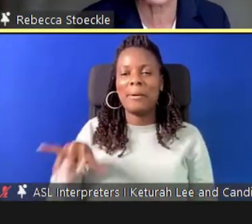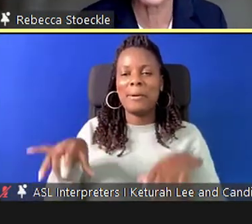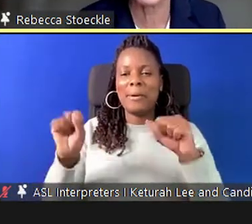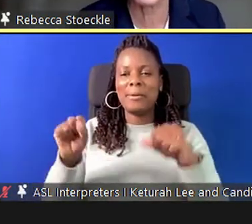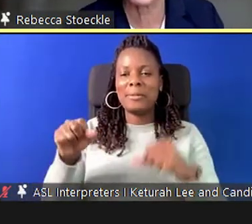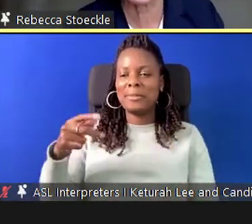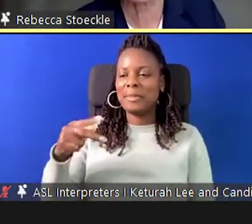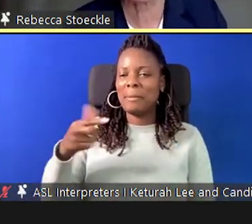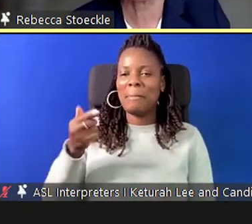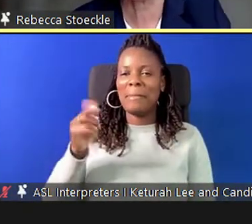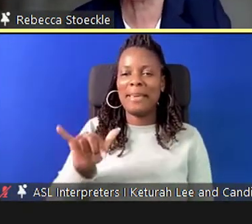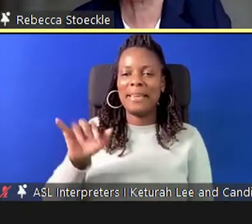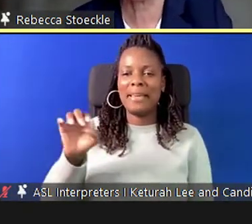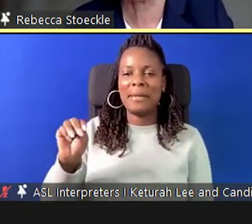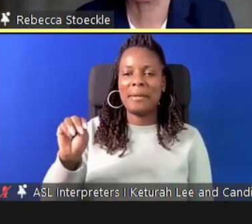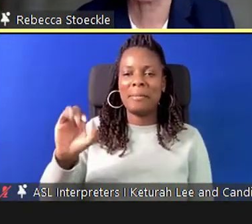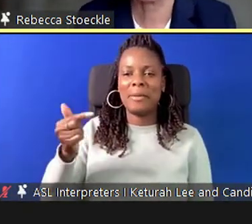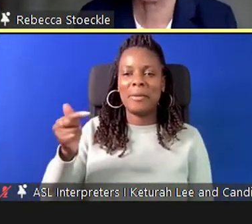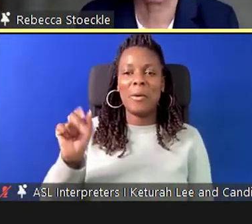McGuire.